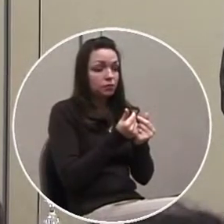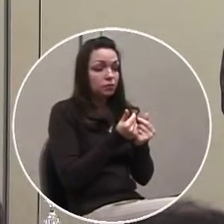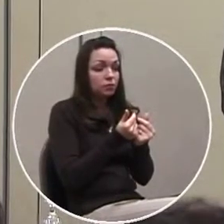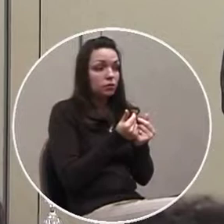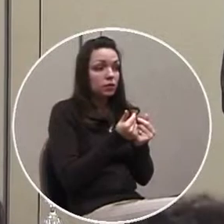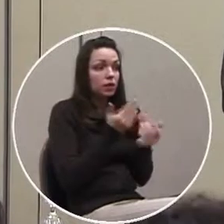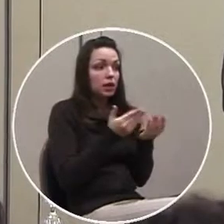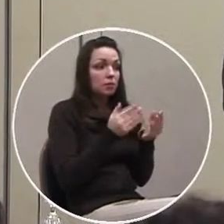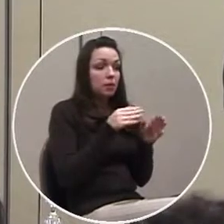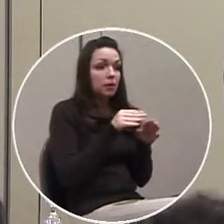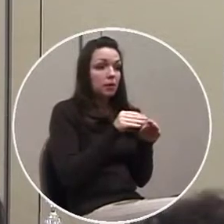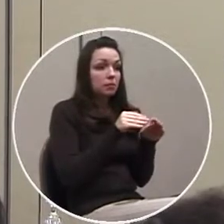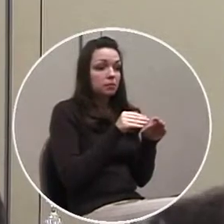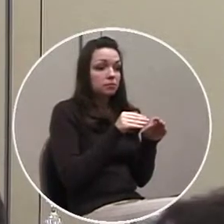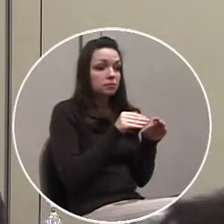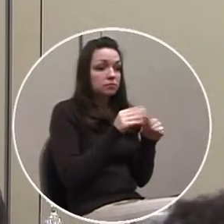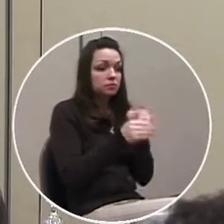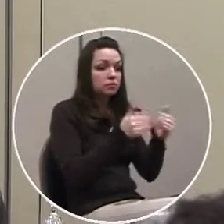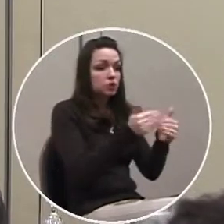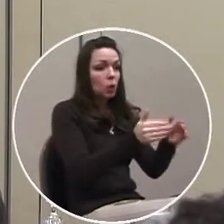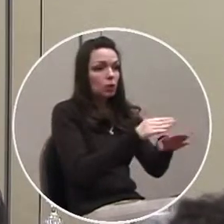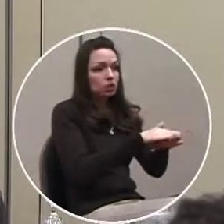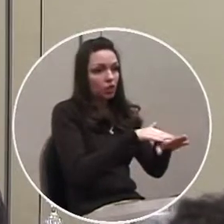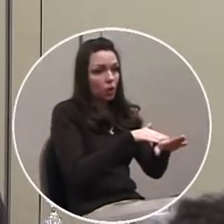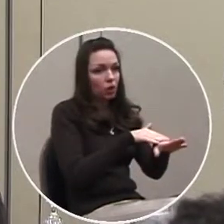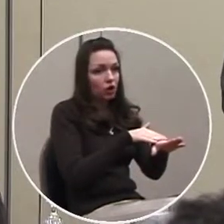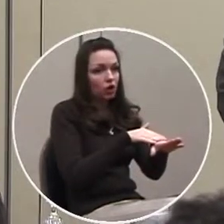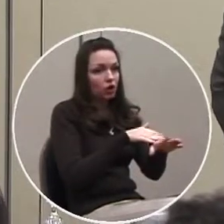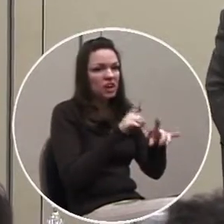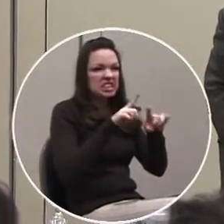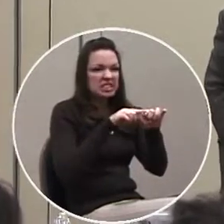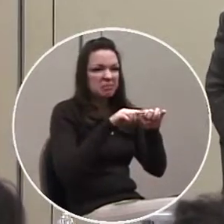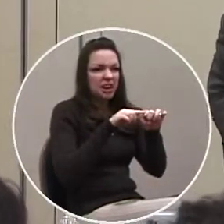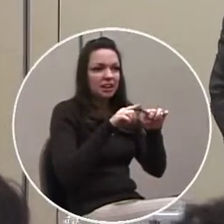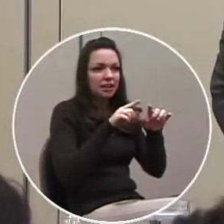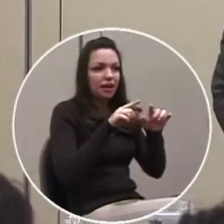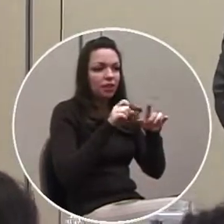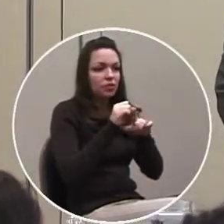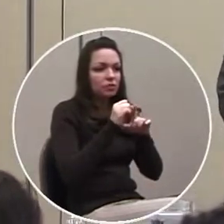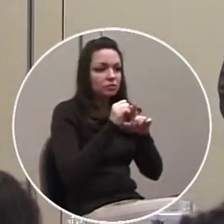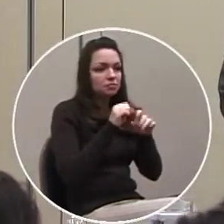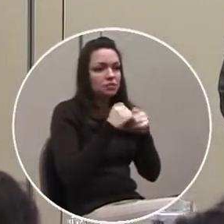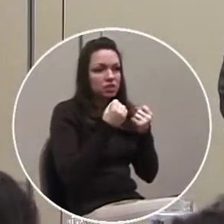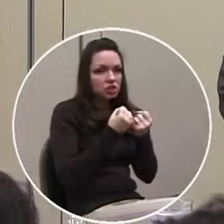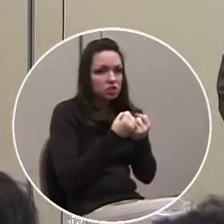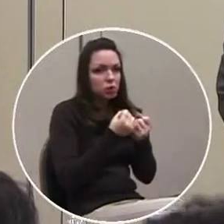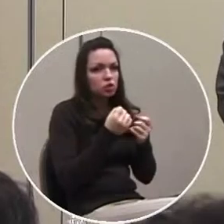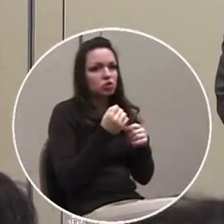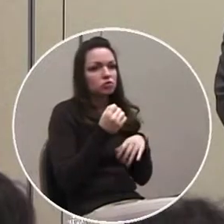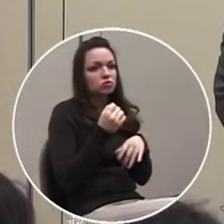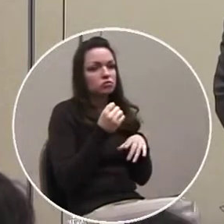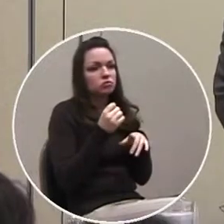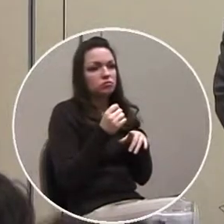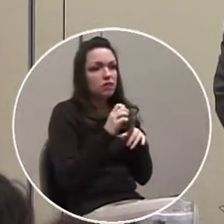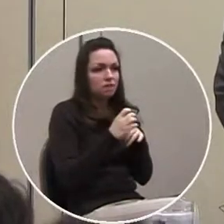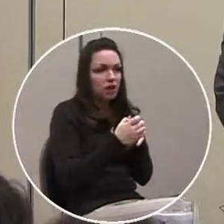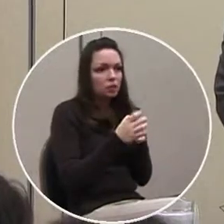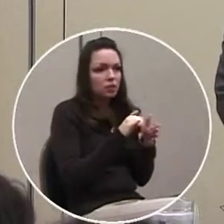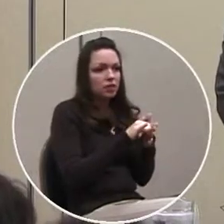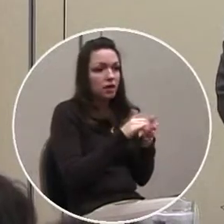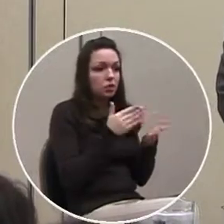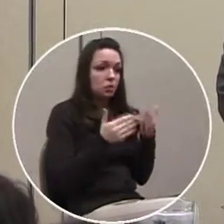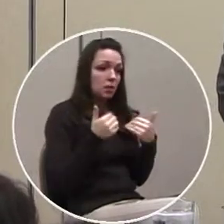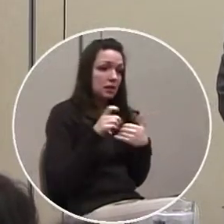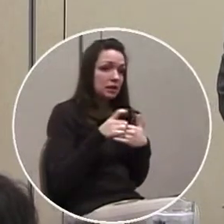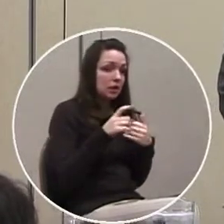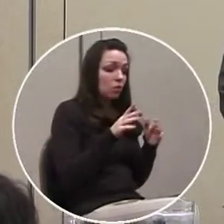move slowly, depending on the situation, the social context of it. So you may need to have the whole family there and the kiddo